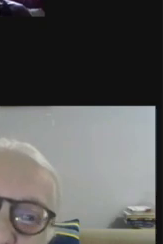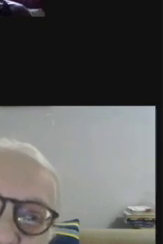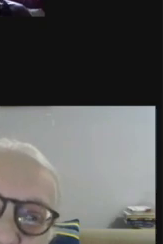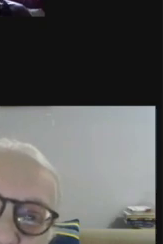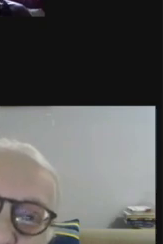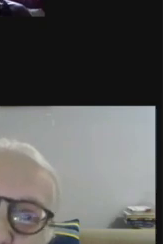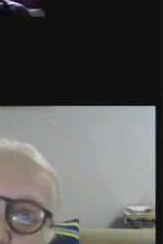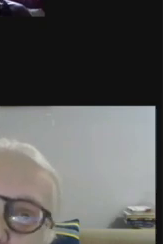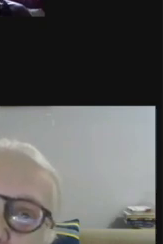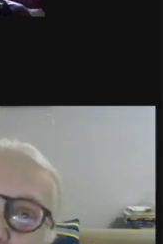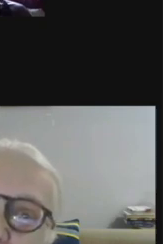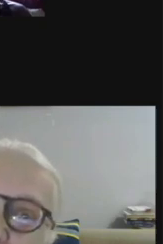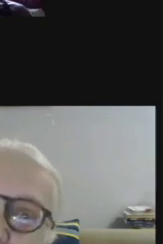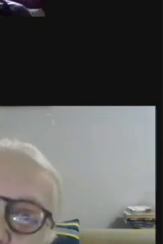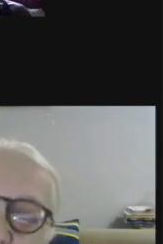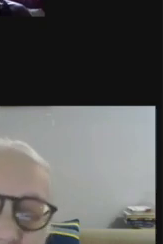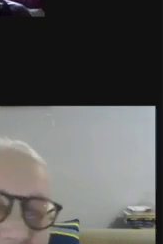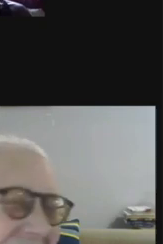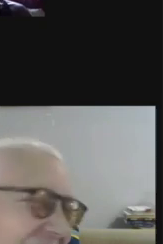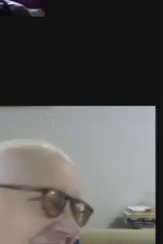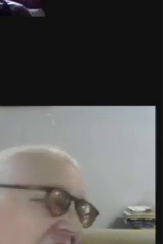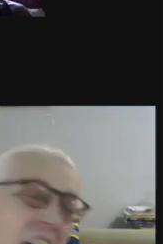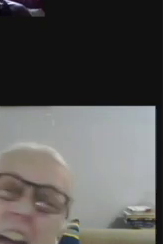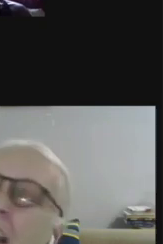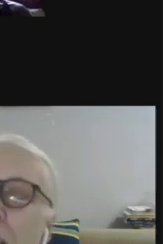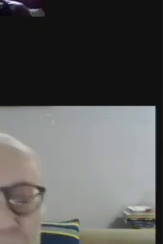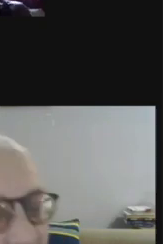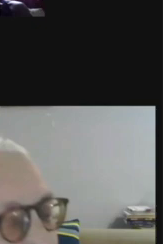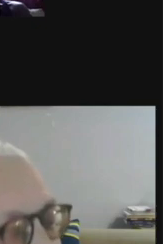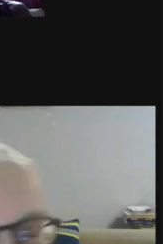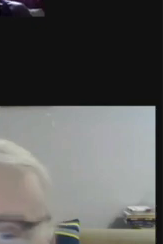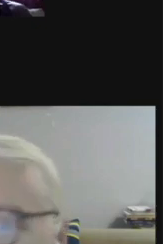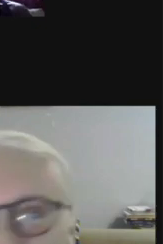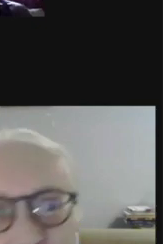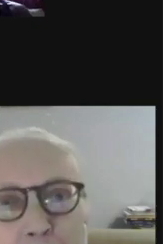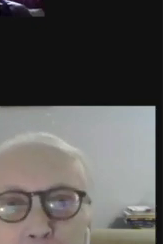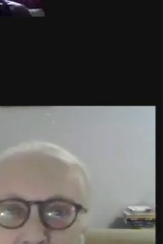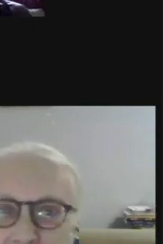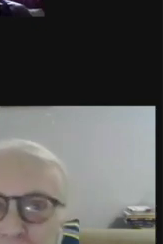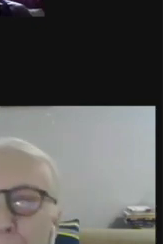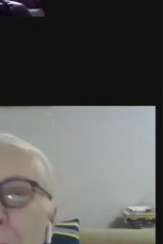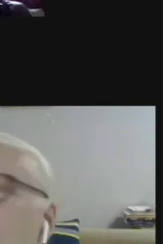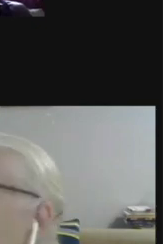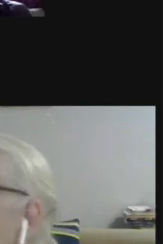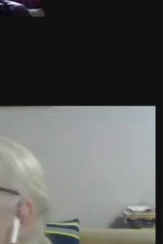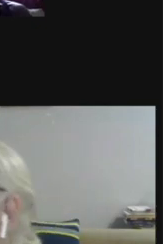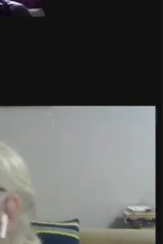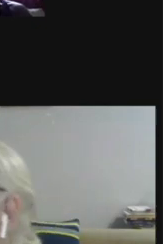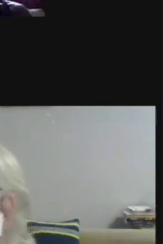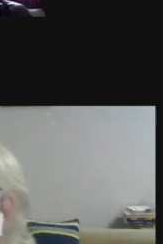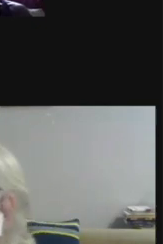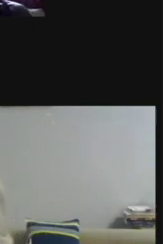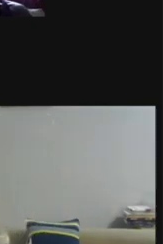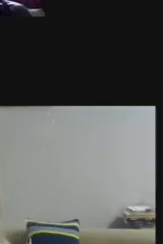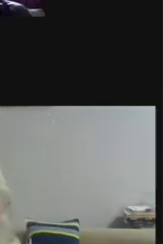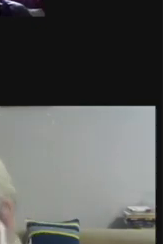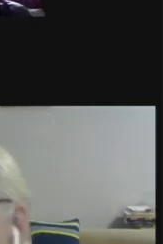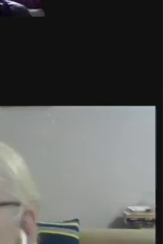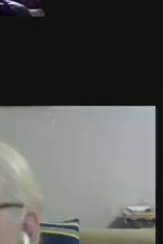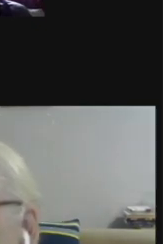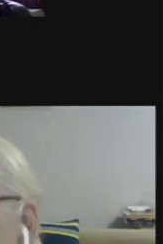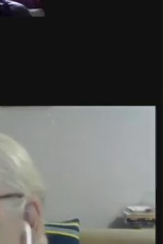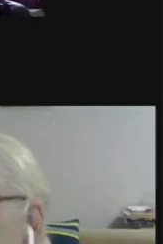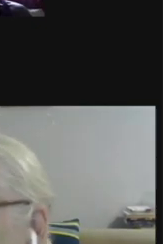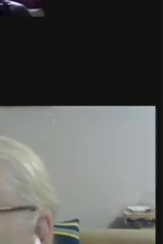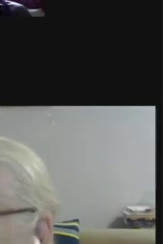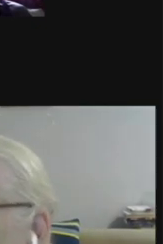Hey, good job, everybody. The only thing, I can't blow up that ball. You got to get someone to help you. It needs somebody with a lot of the hot air. So more hot air than you. I got